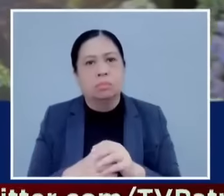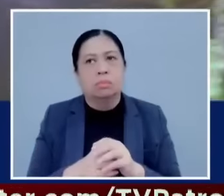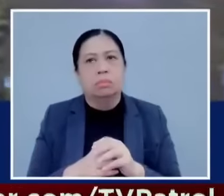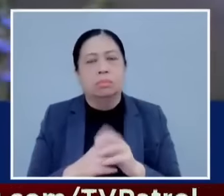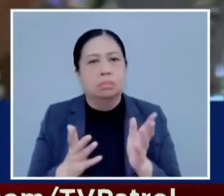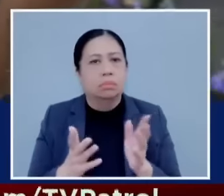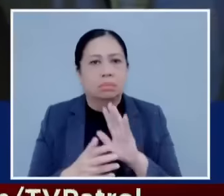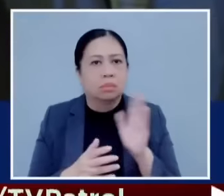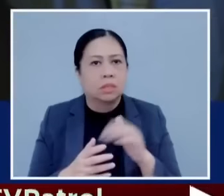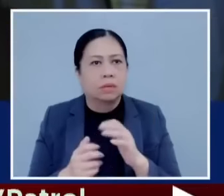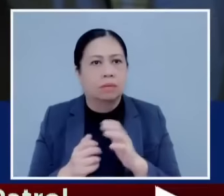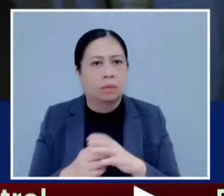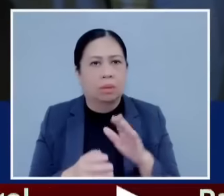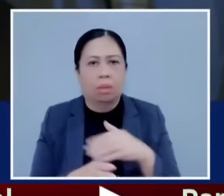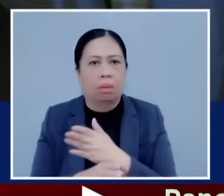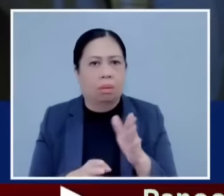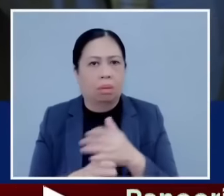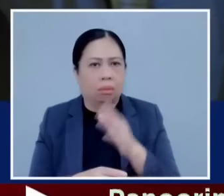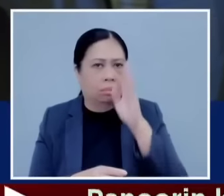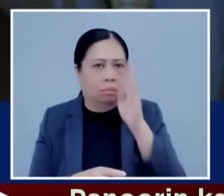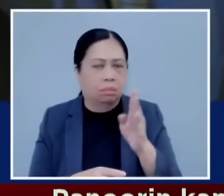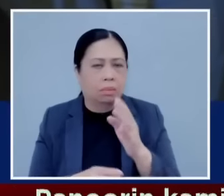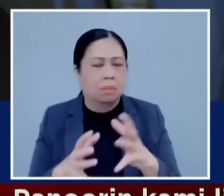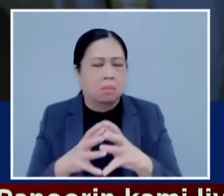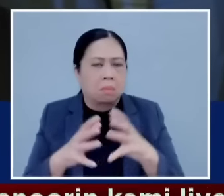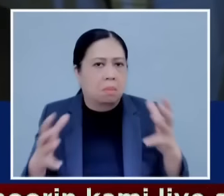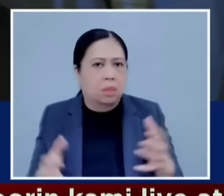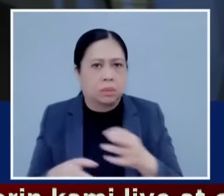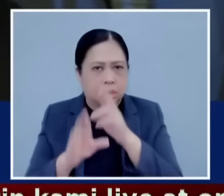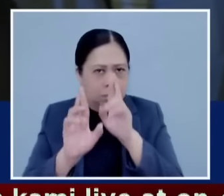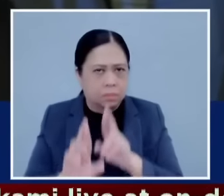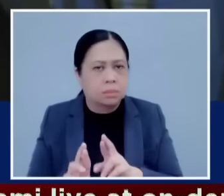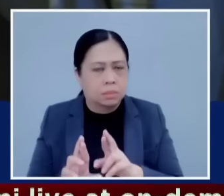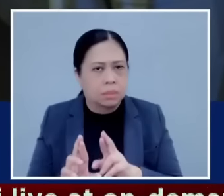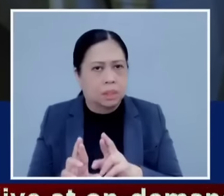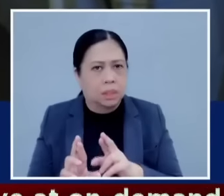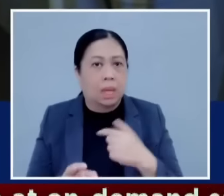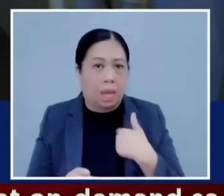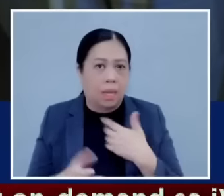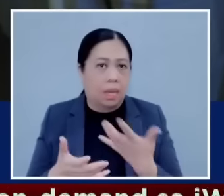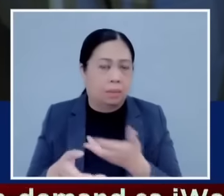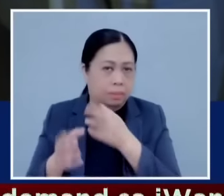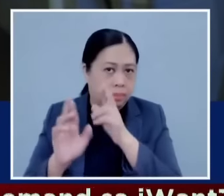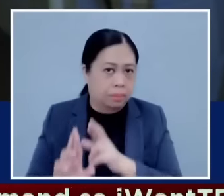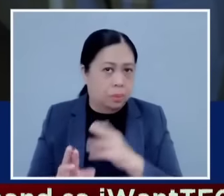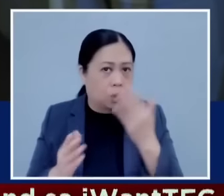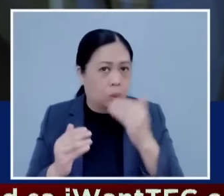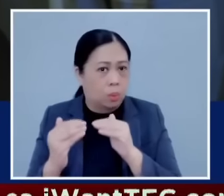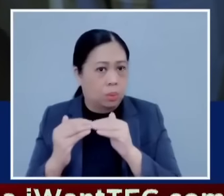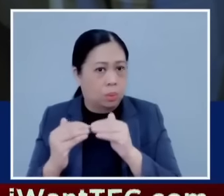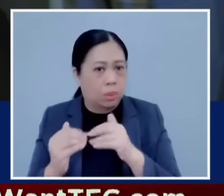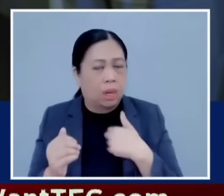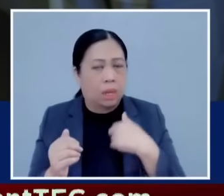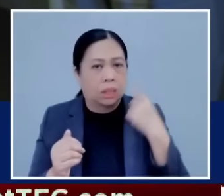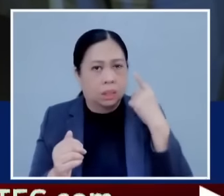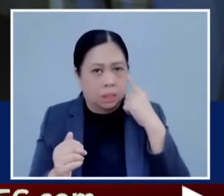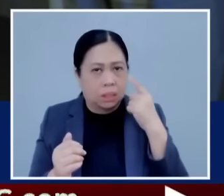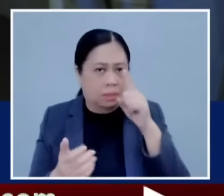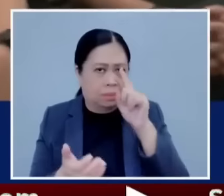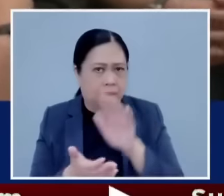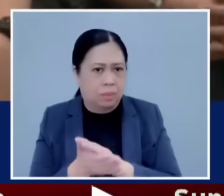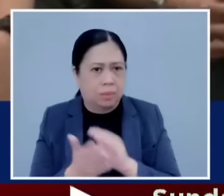Never beat around the bush. There was a lot of respect I had for him. I hope it was mutual. I believe it